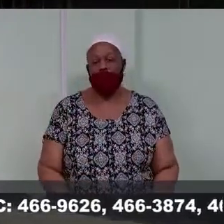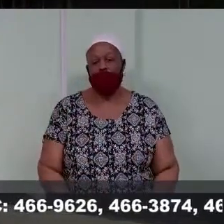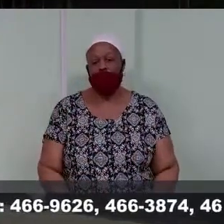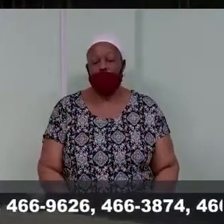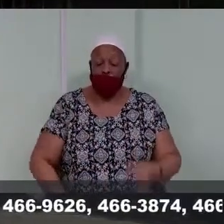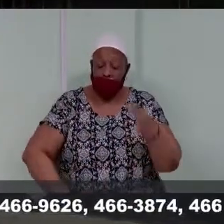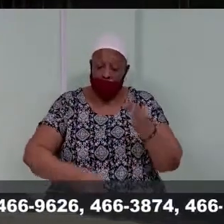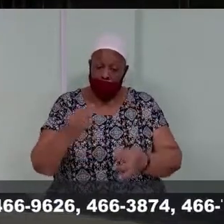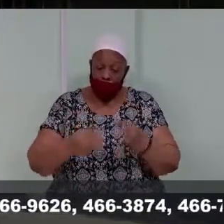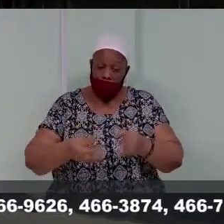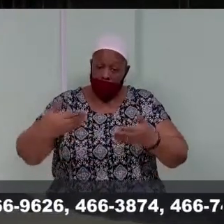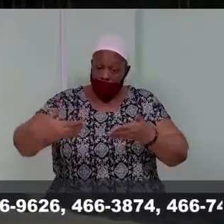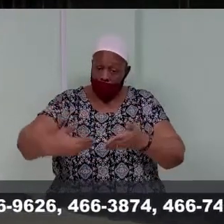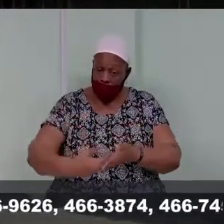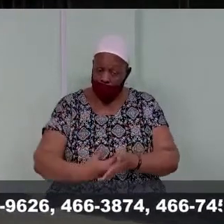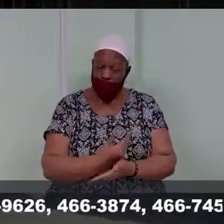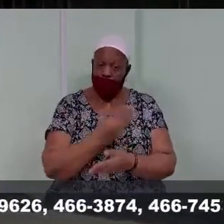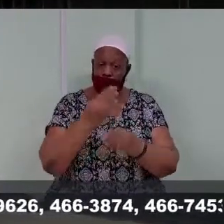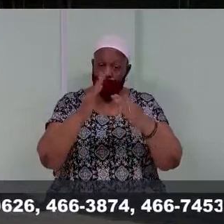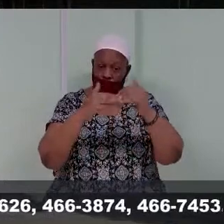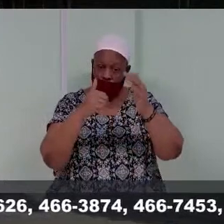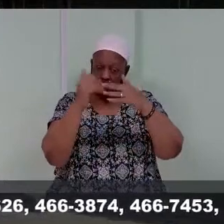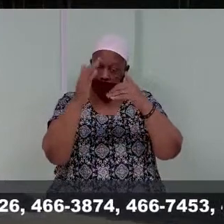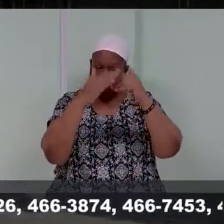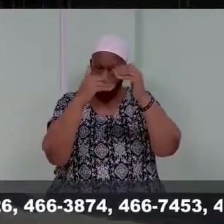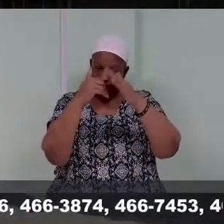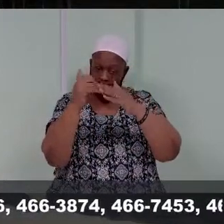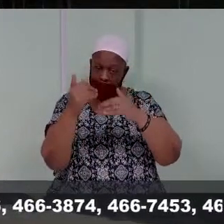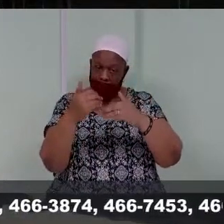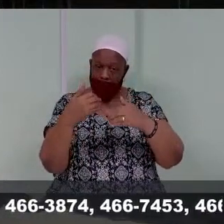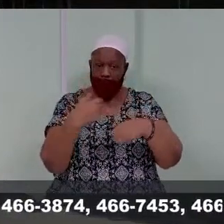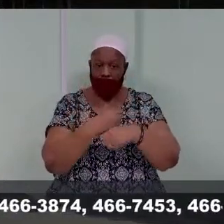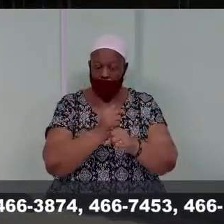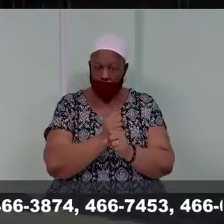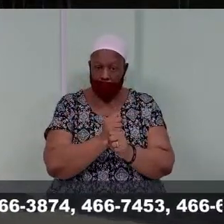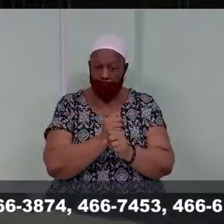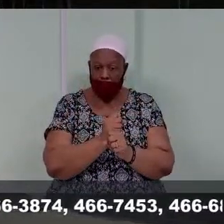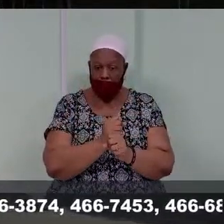to be constructed, advice will also be given on this.